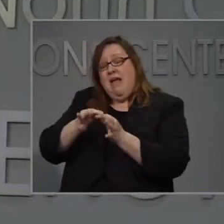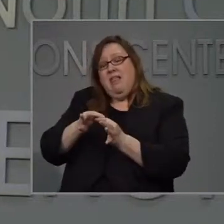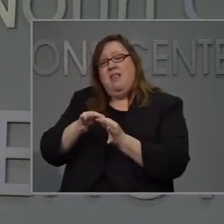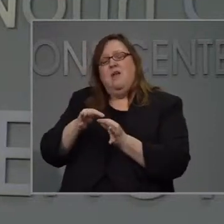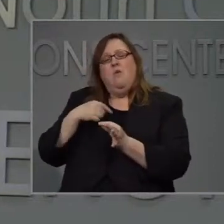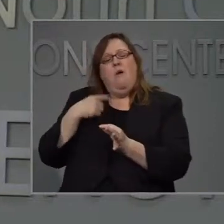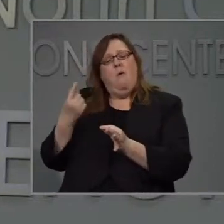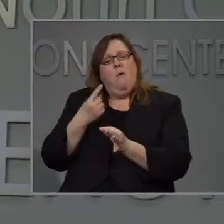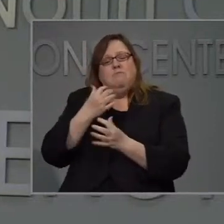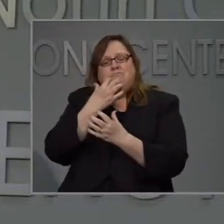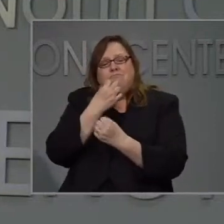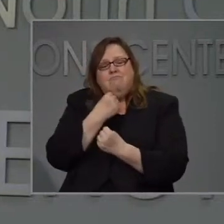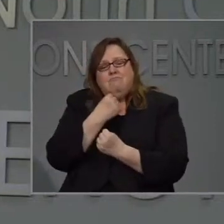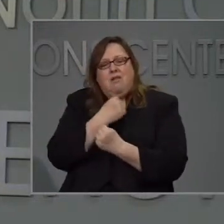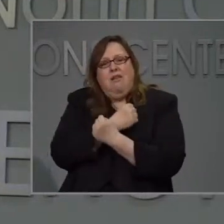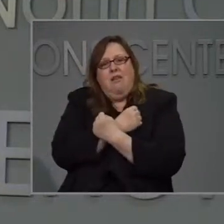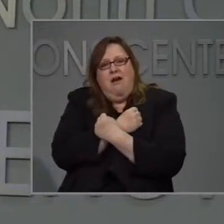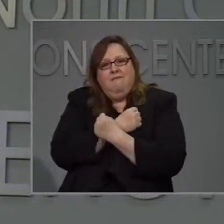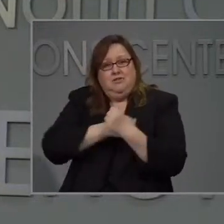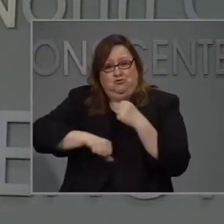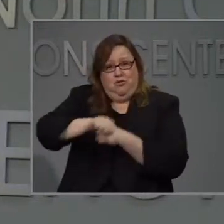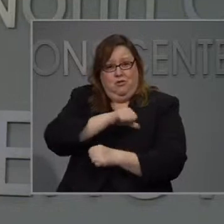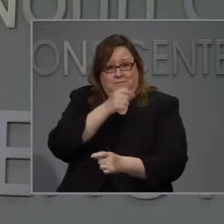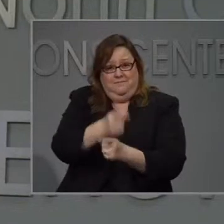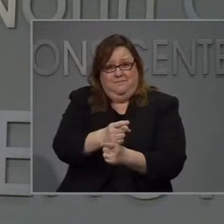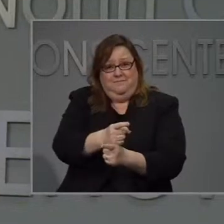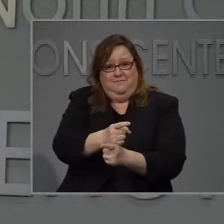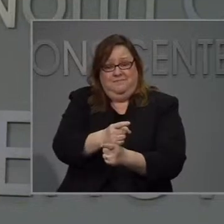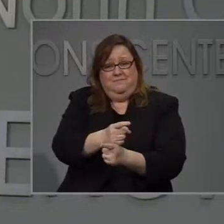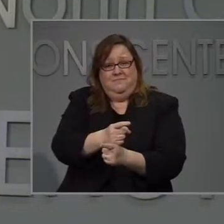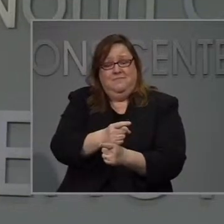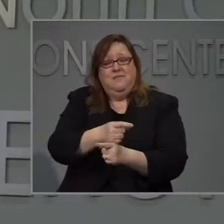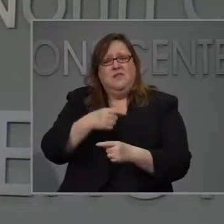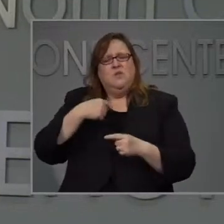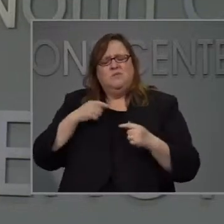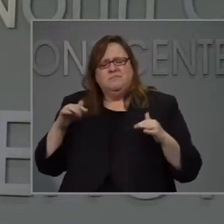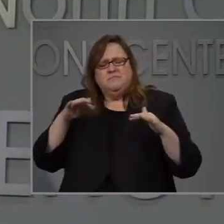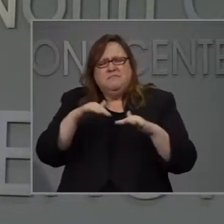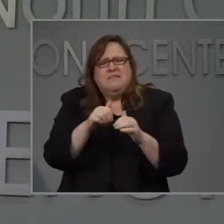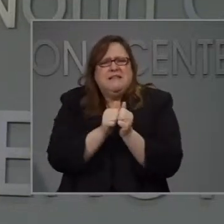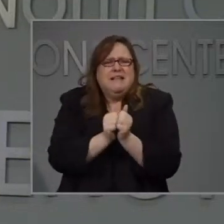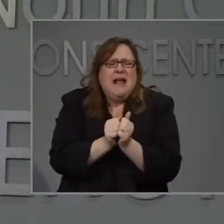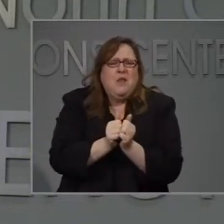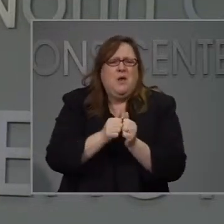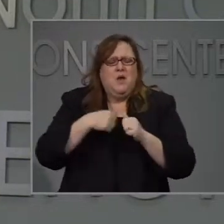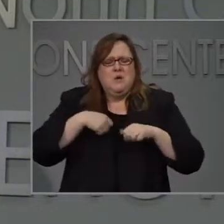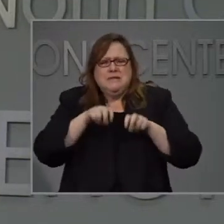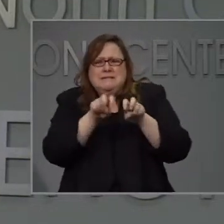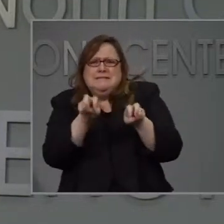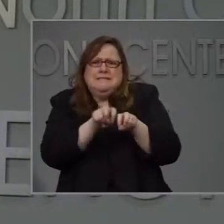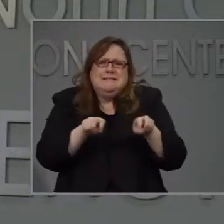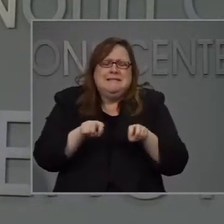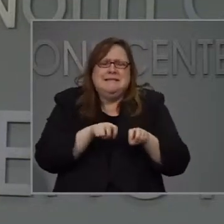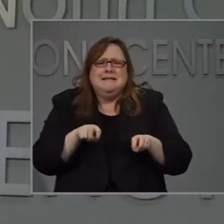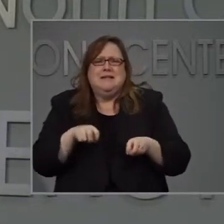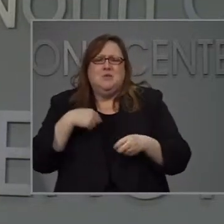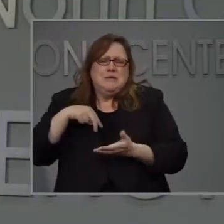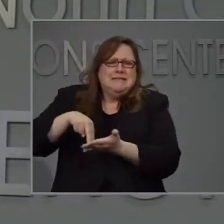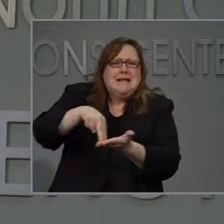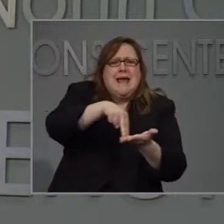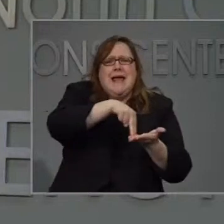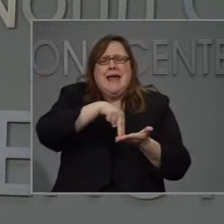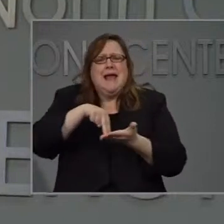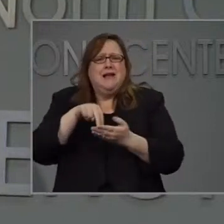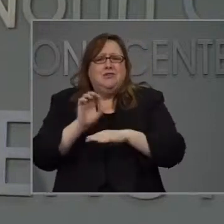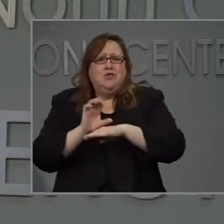another. When doing these things in person together, sitting or standing indoors for more than 10